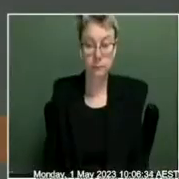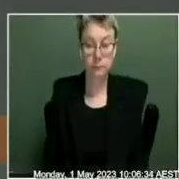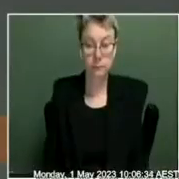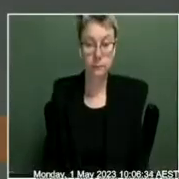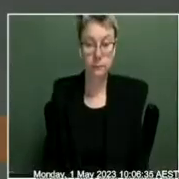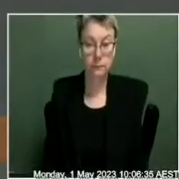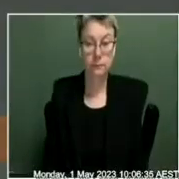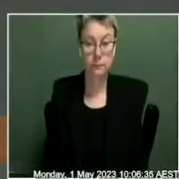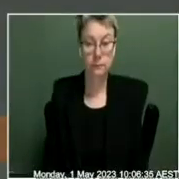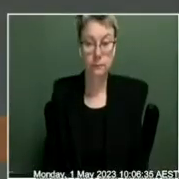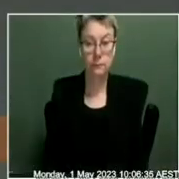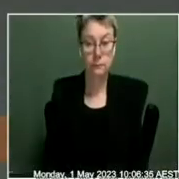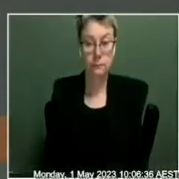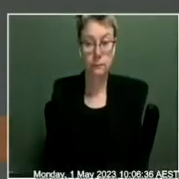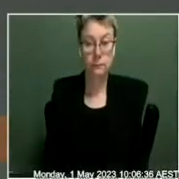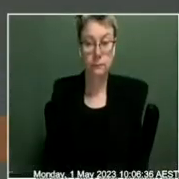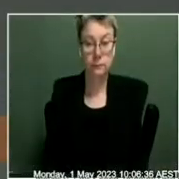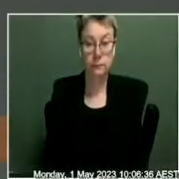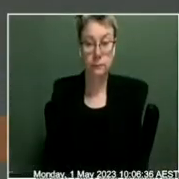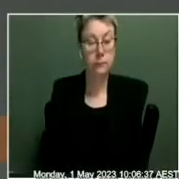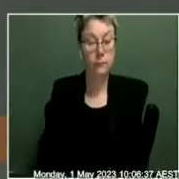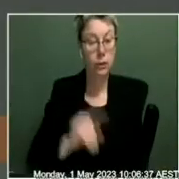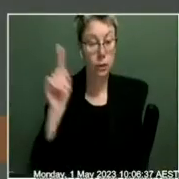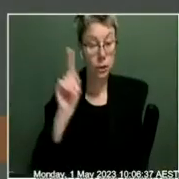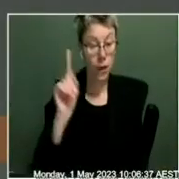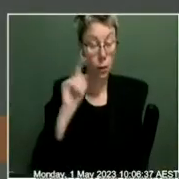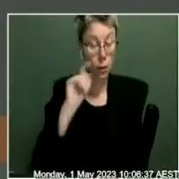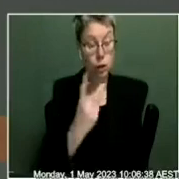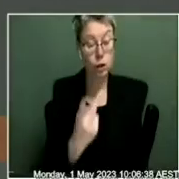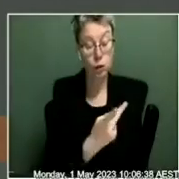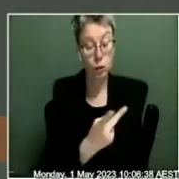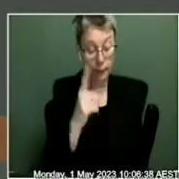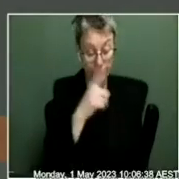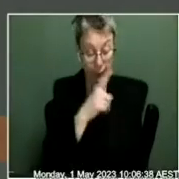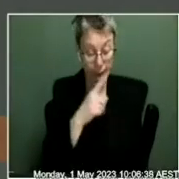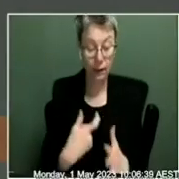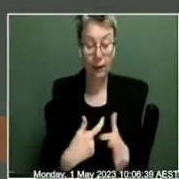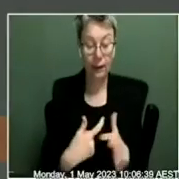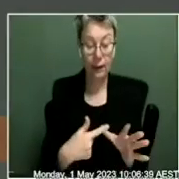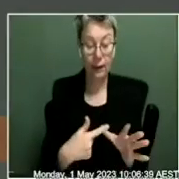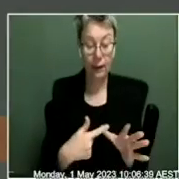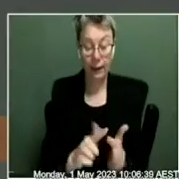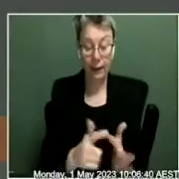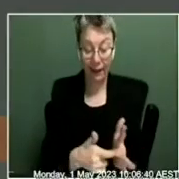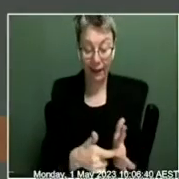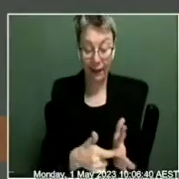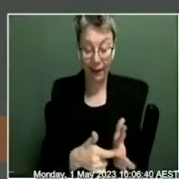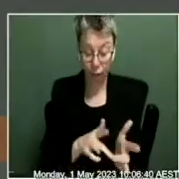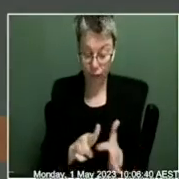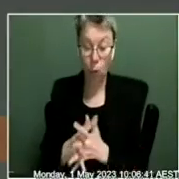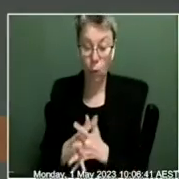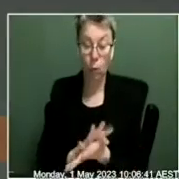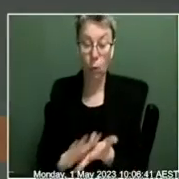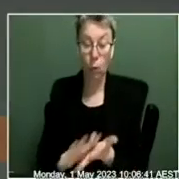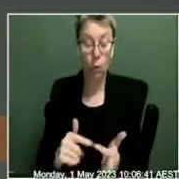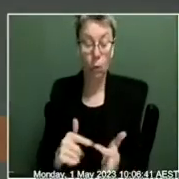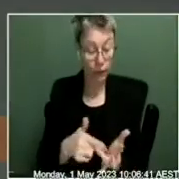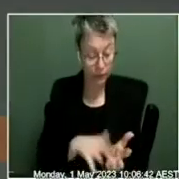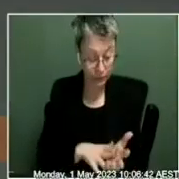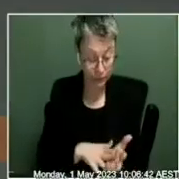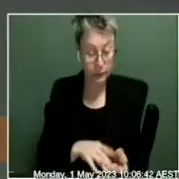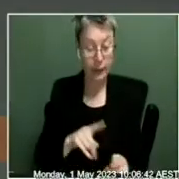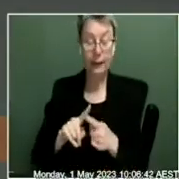behalf of the Department of Health. This is the third day of hearings in the hearing block number 5, where we